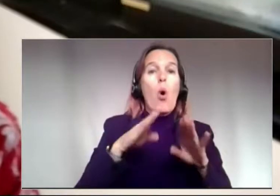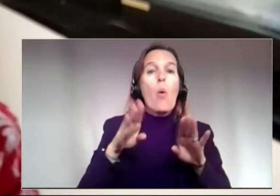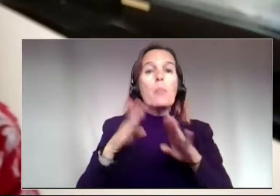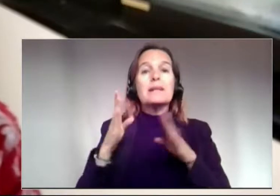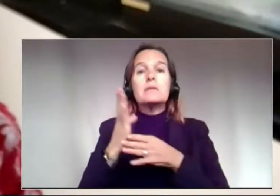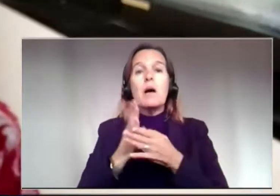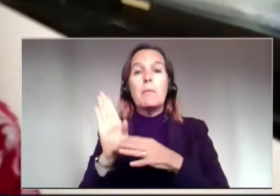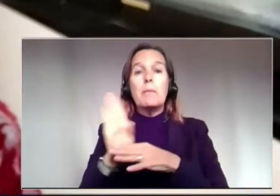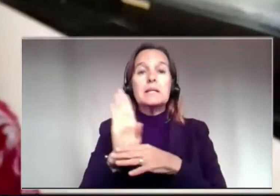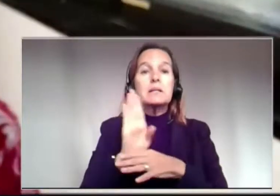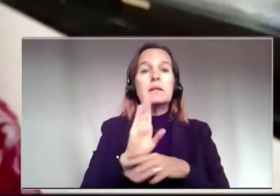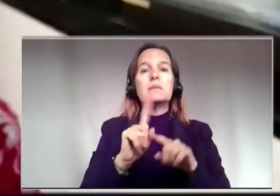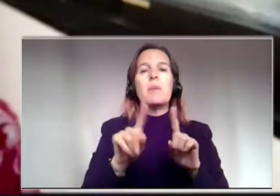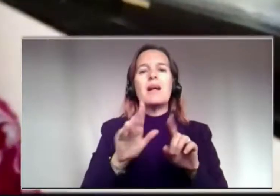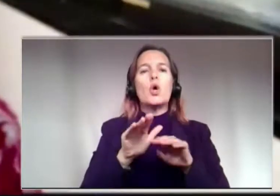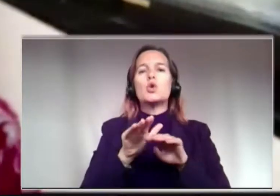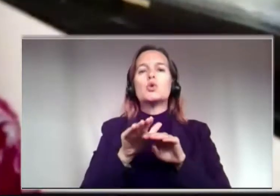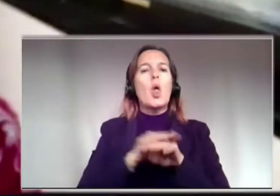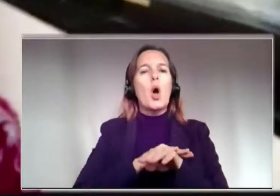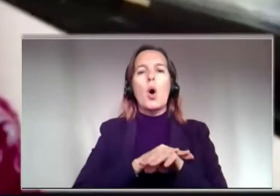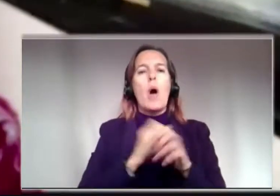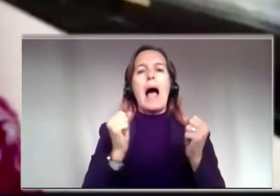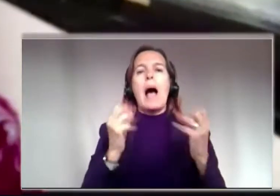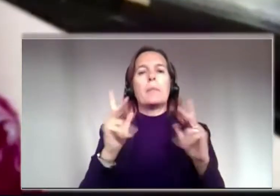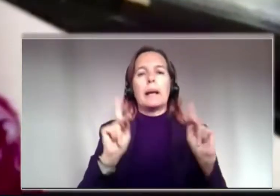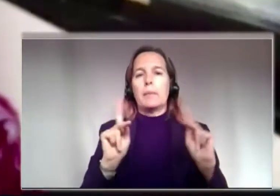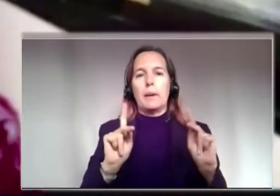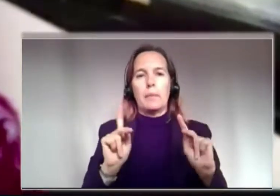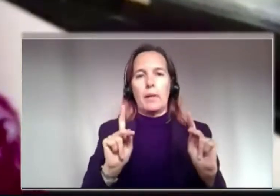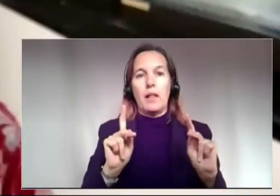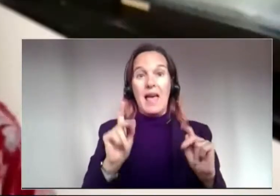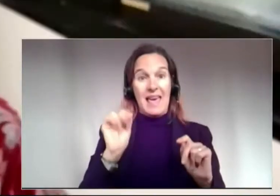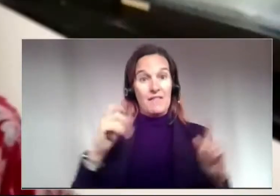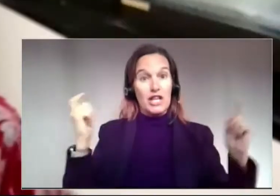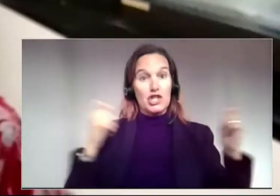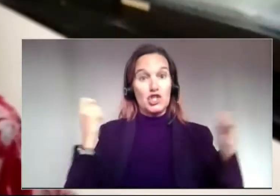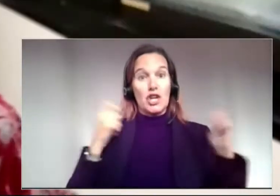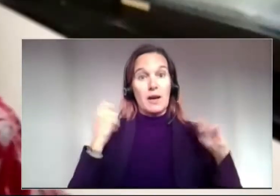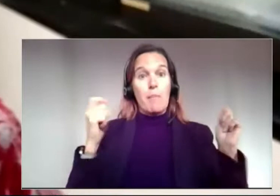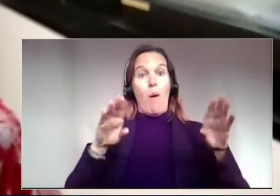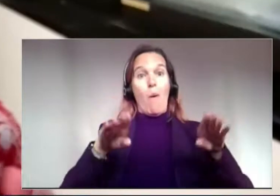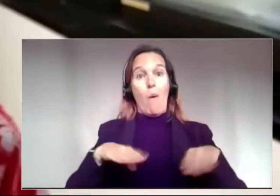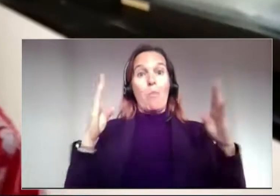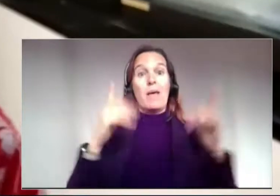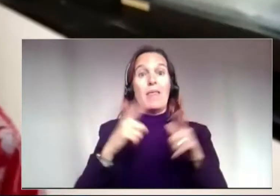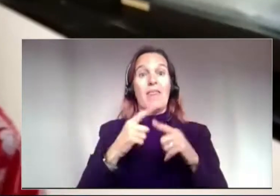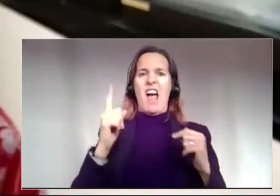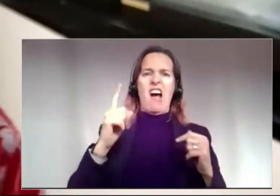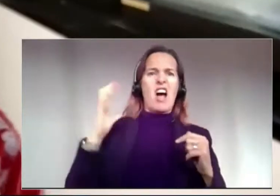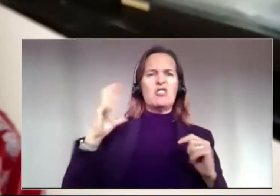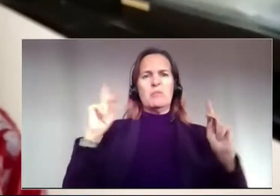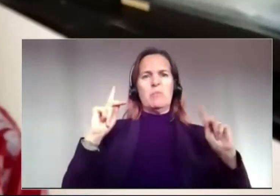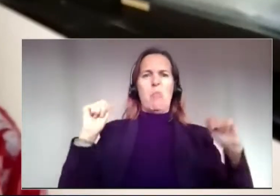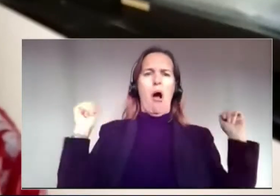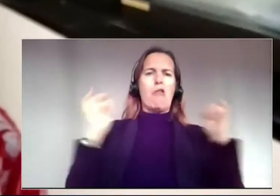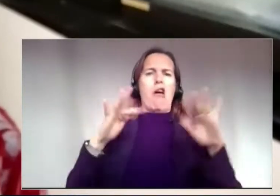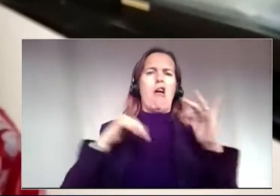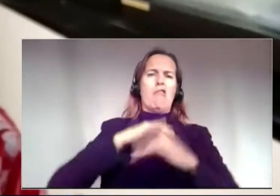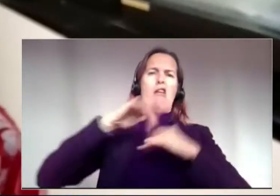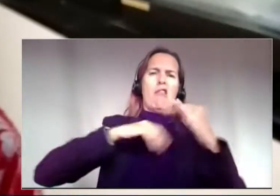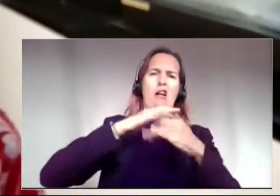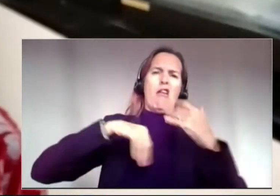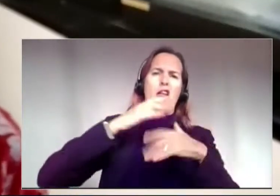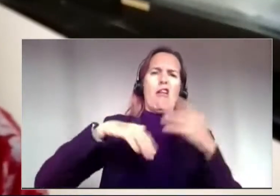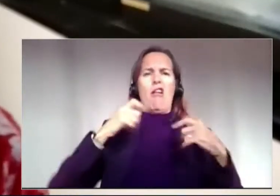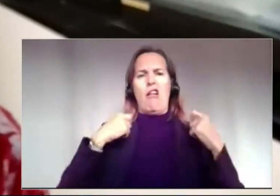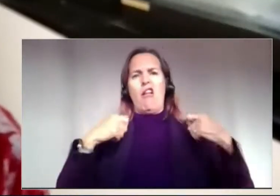can observe, well, what's the effect? If we open a gym and 100 people use it in